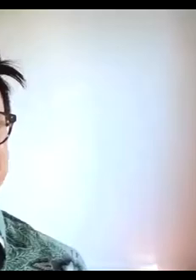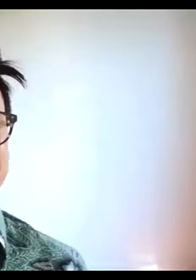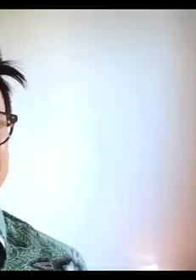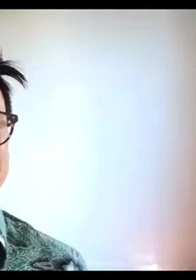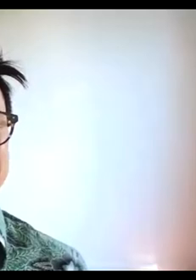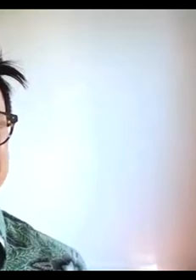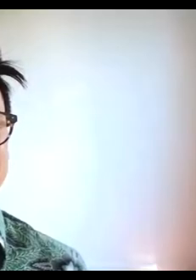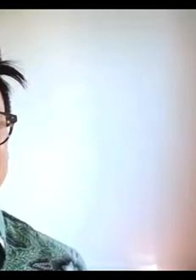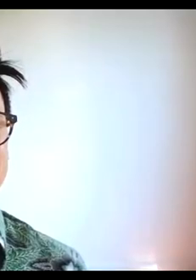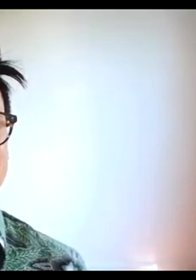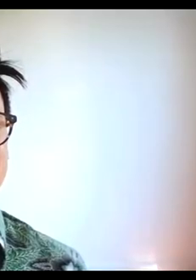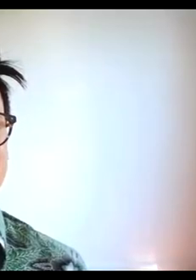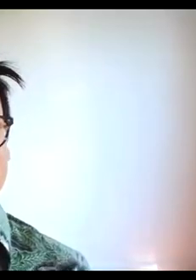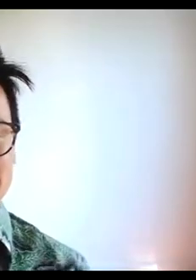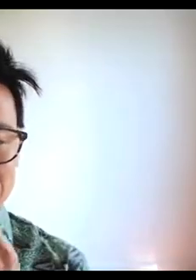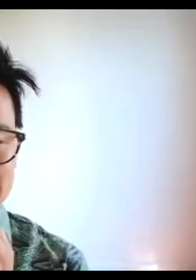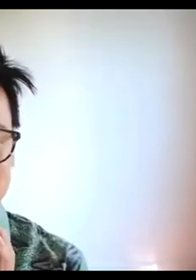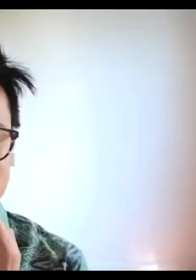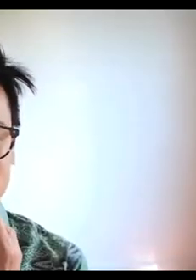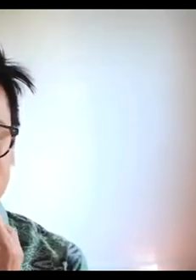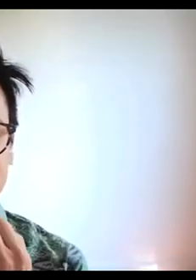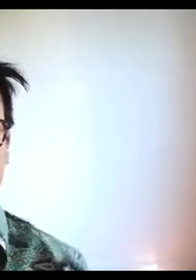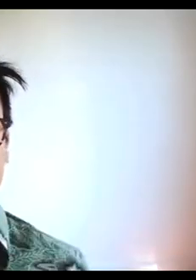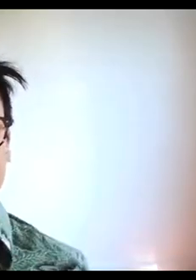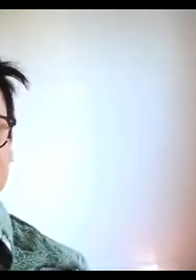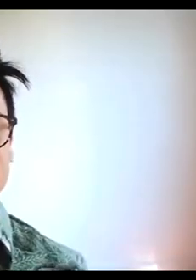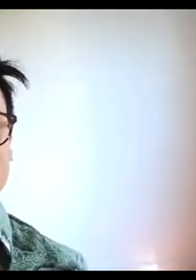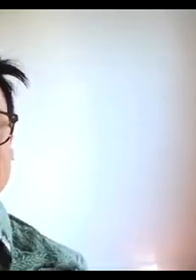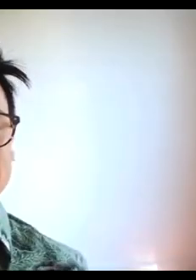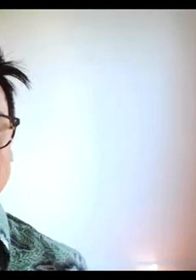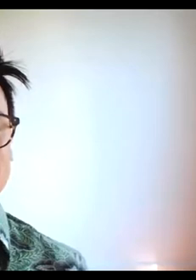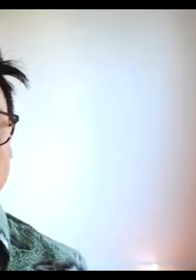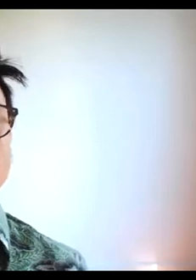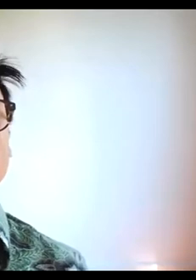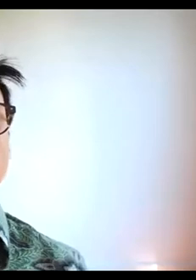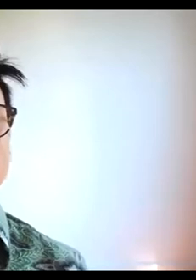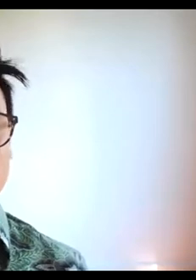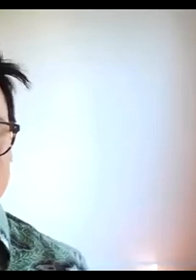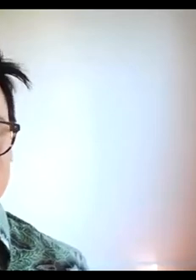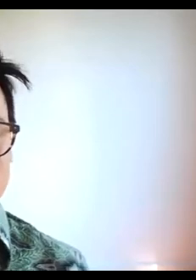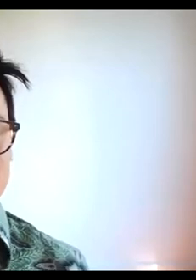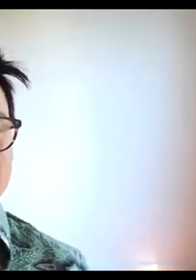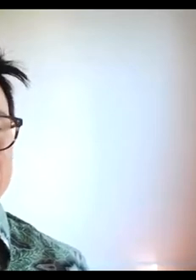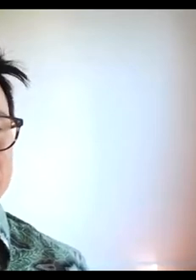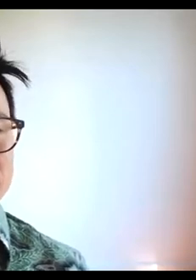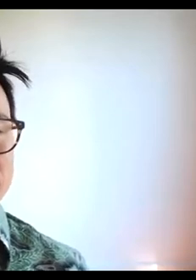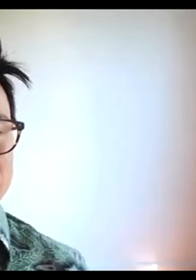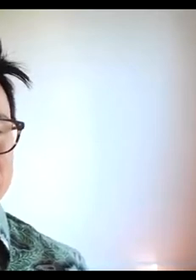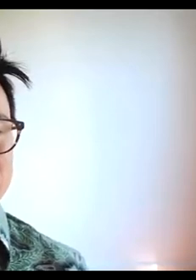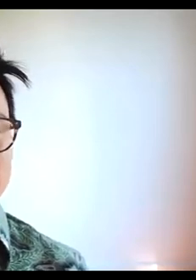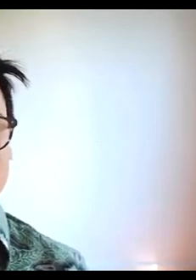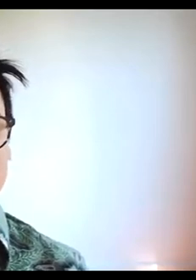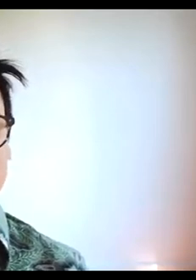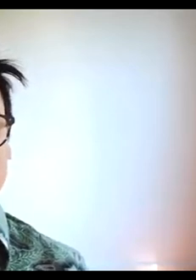you, team. I also wanted to give a big thank you to Coco Language Advocacy and Consulting for providing virtual remote